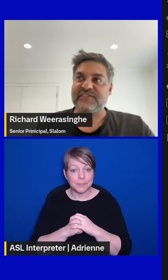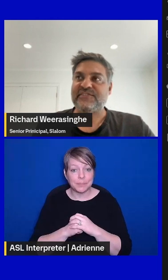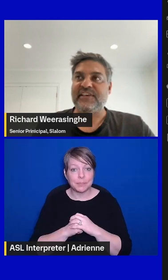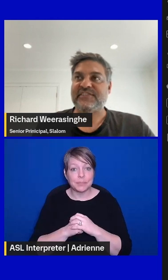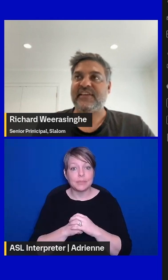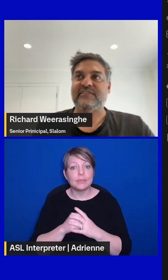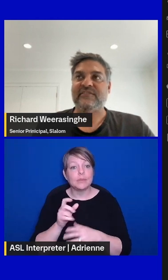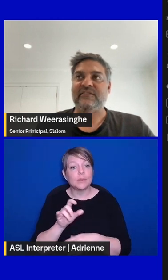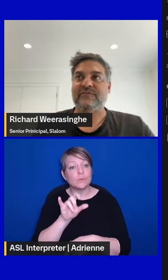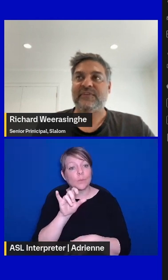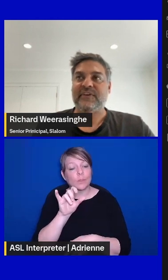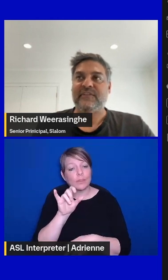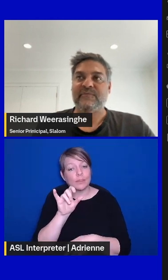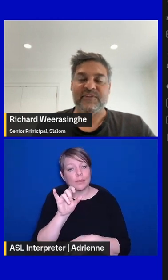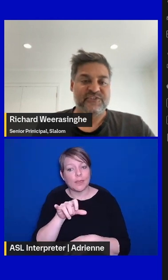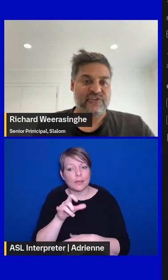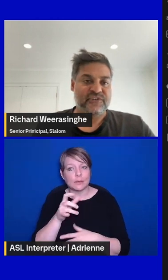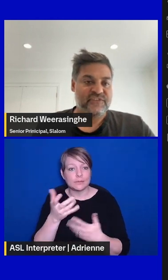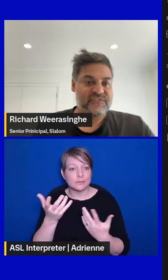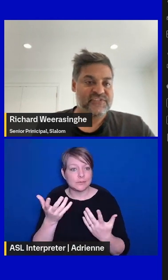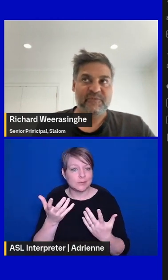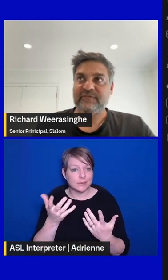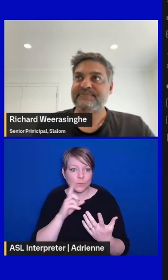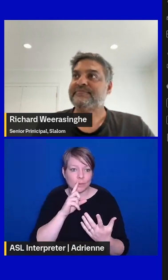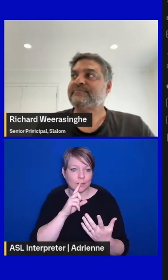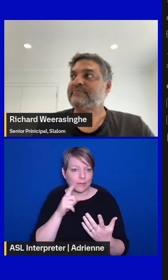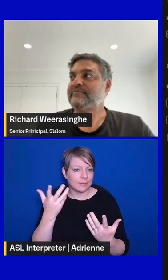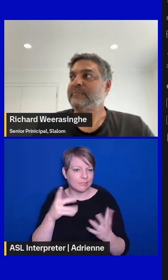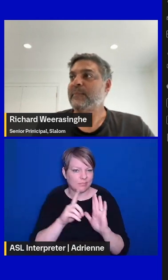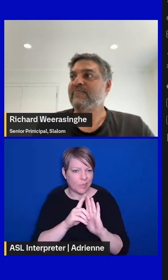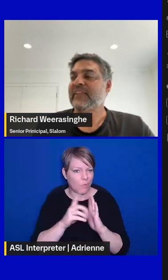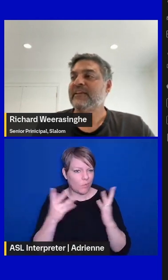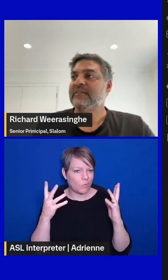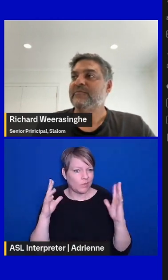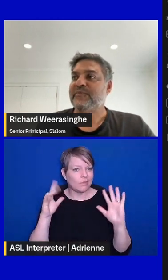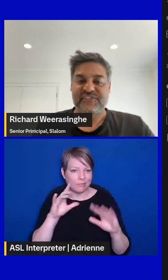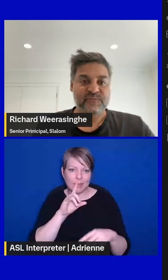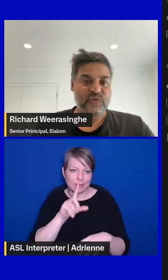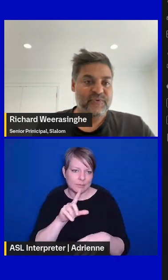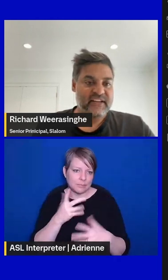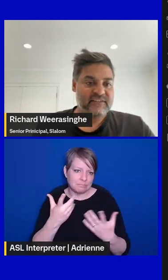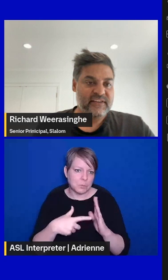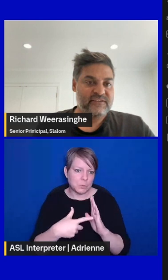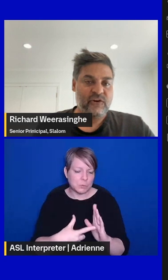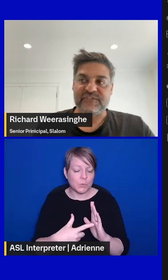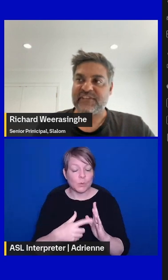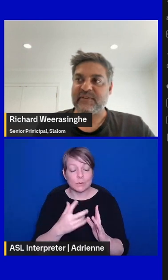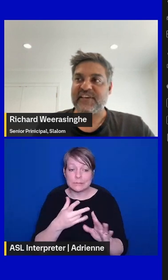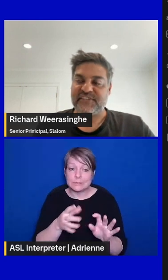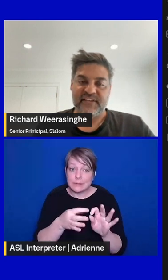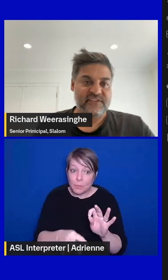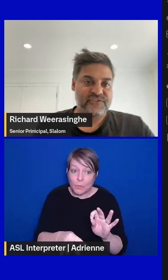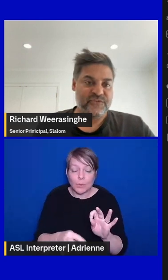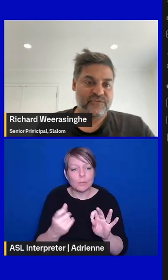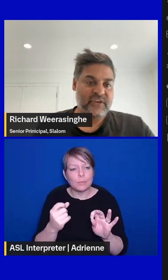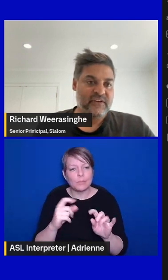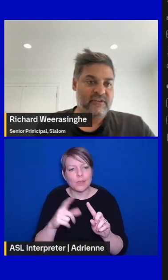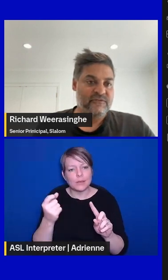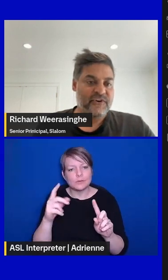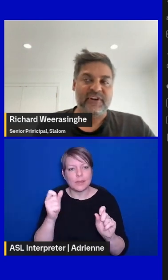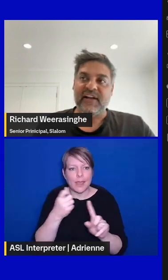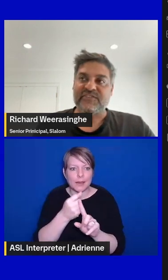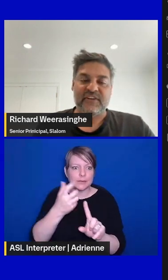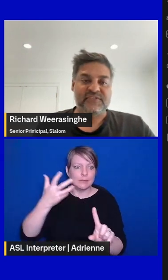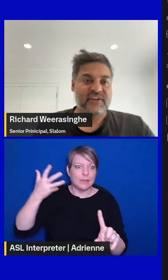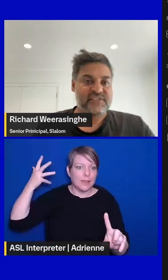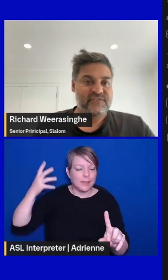that is the extent of the majority of this demo. Pretty simple, but it obviously can be extended to